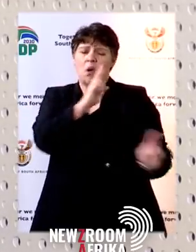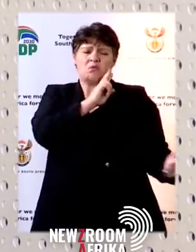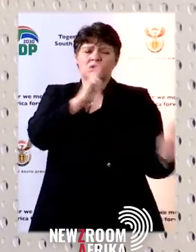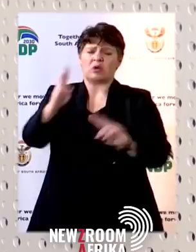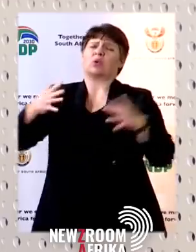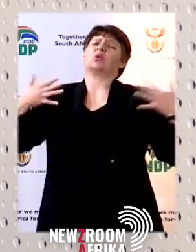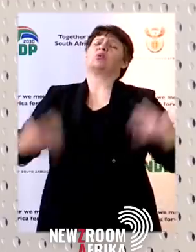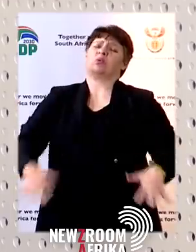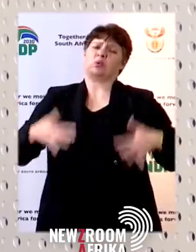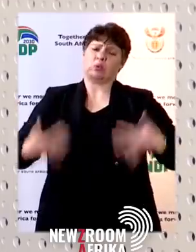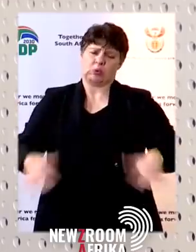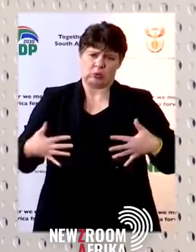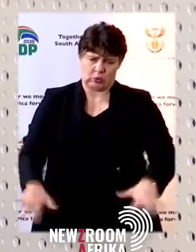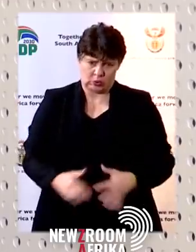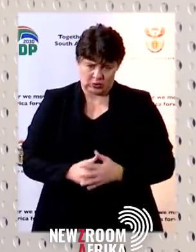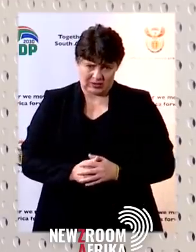response.